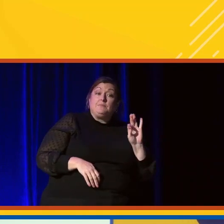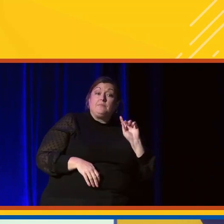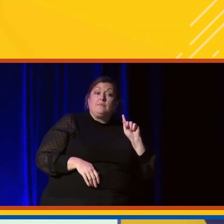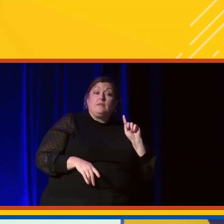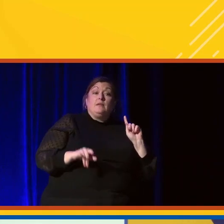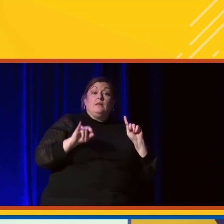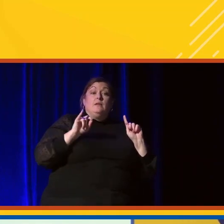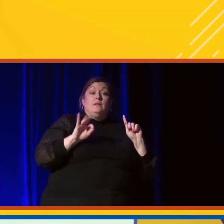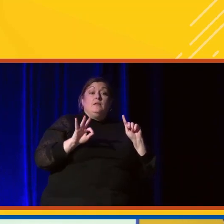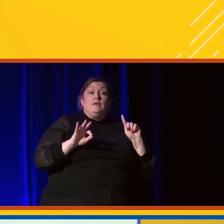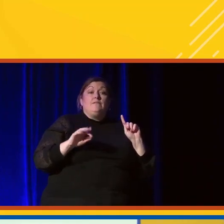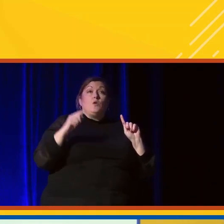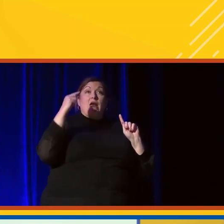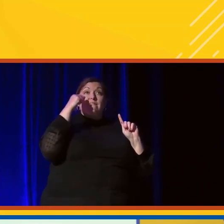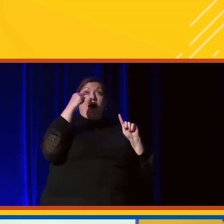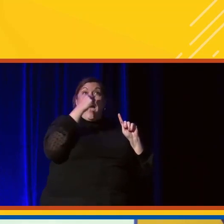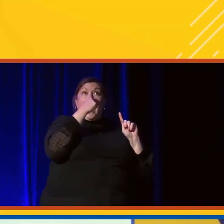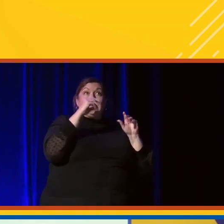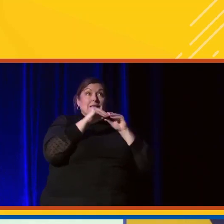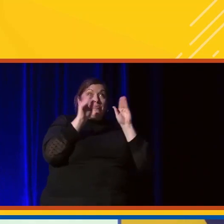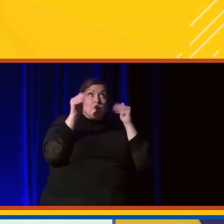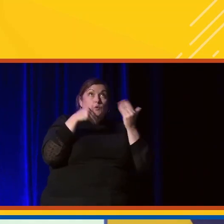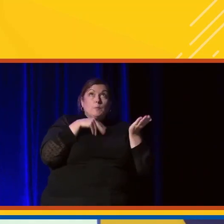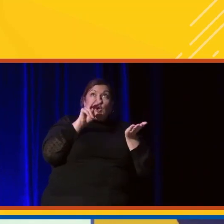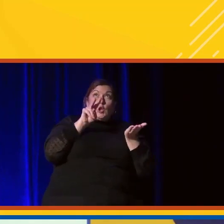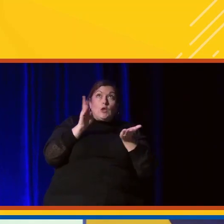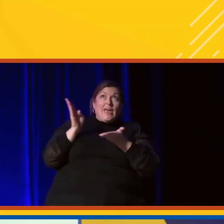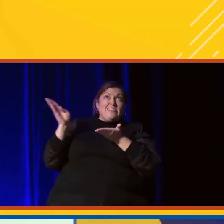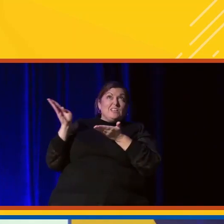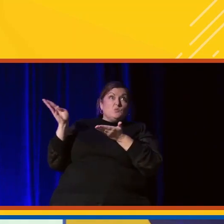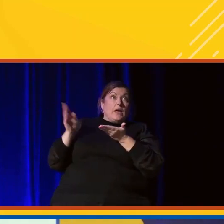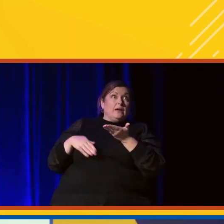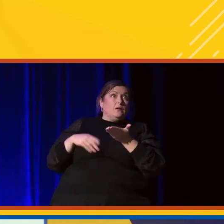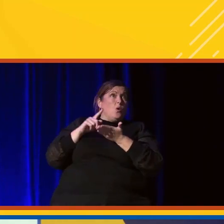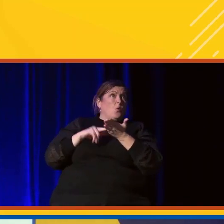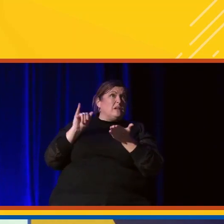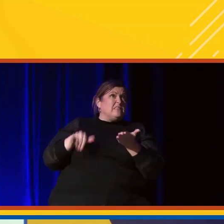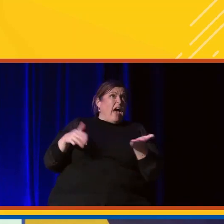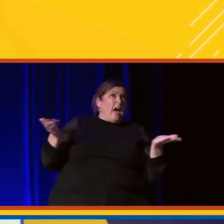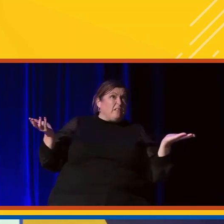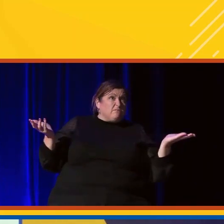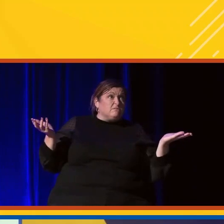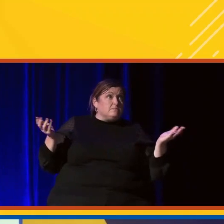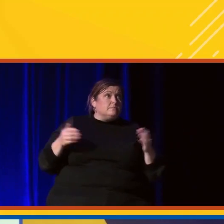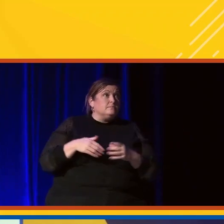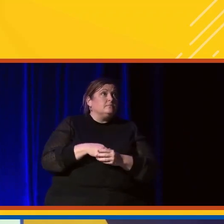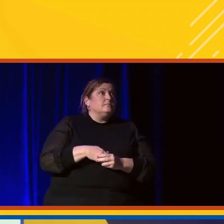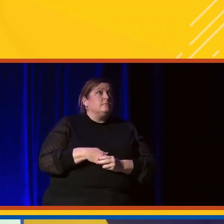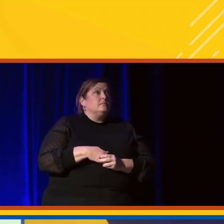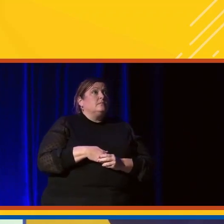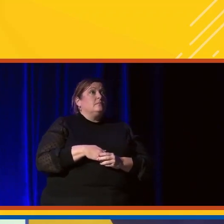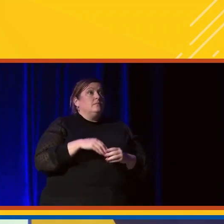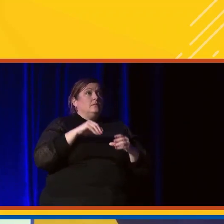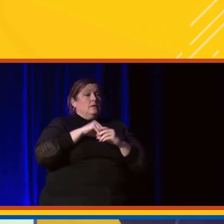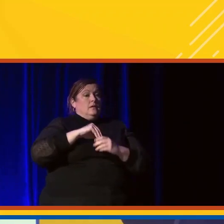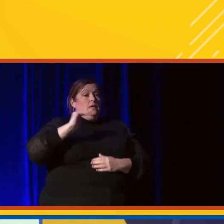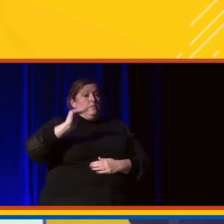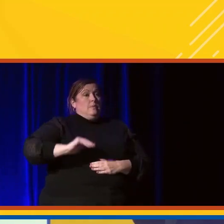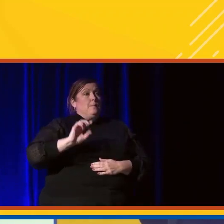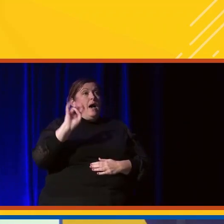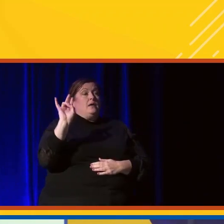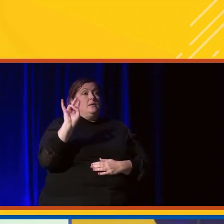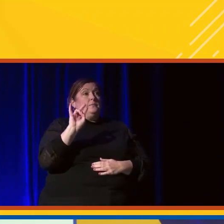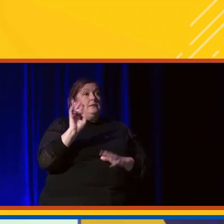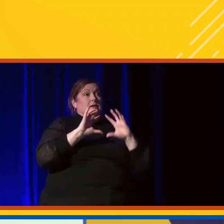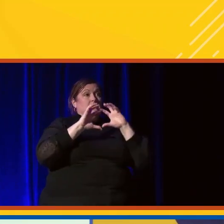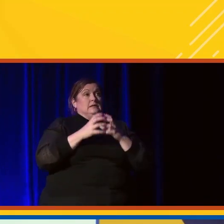have eyes in this room, you're looking at the thing right here. What is that about? In the bottom 7